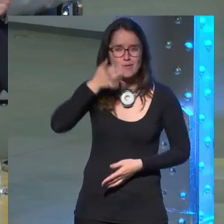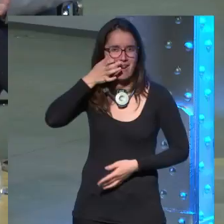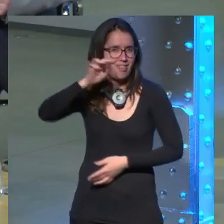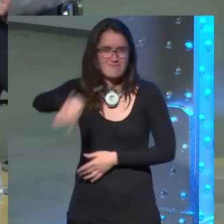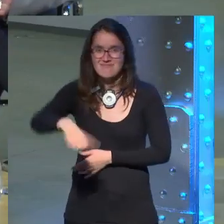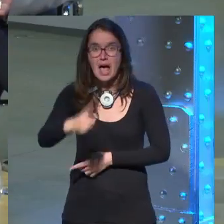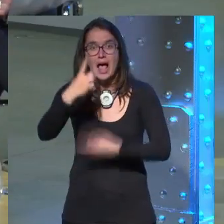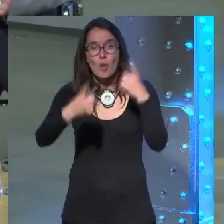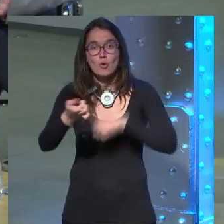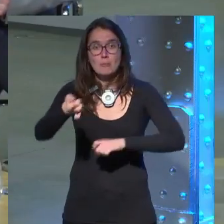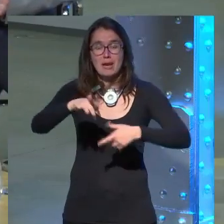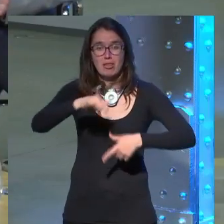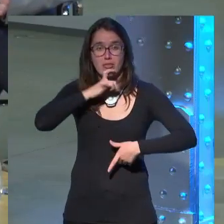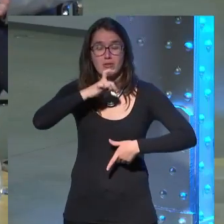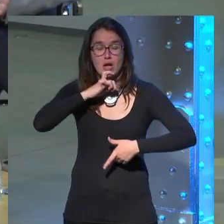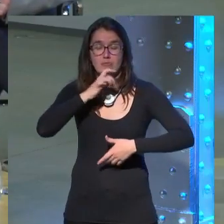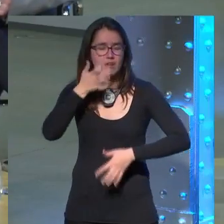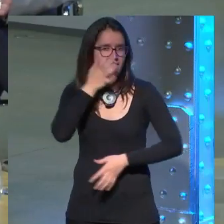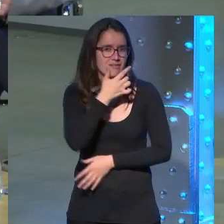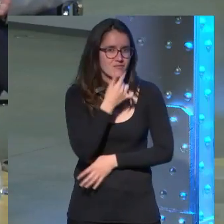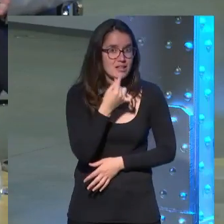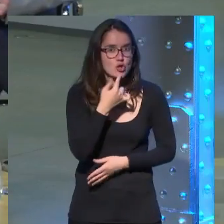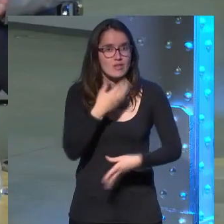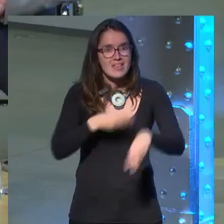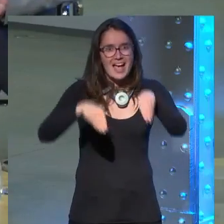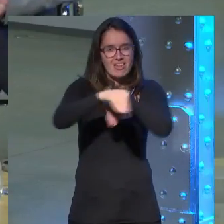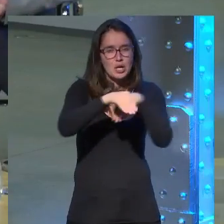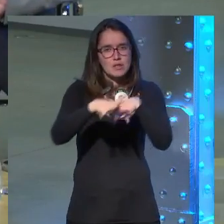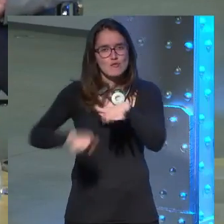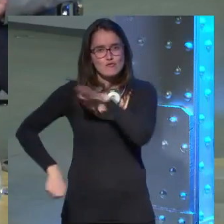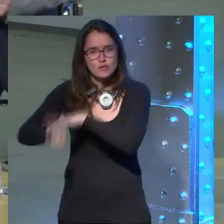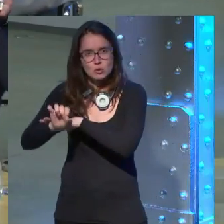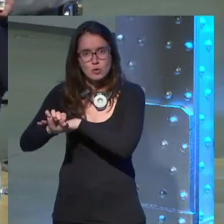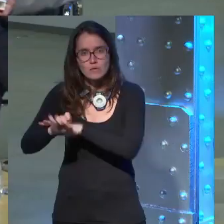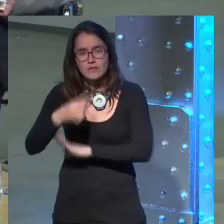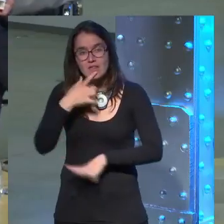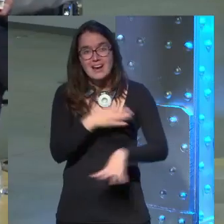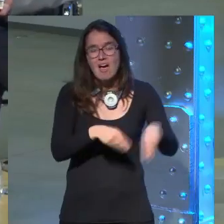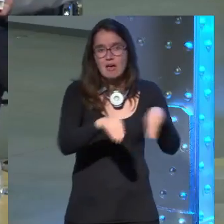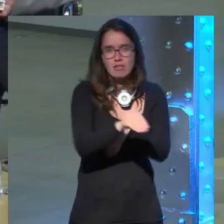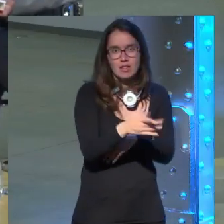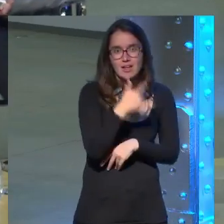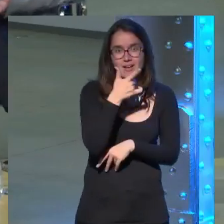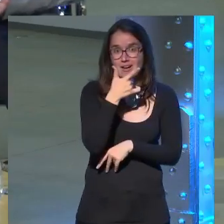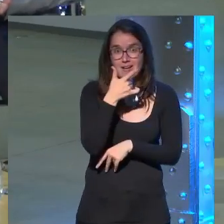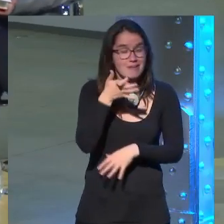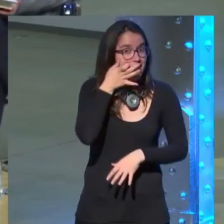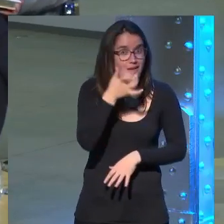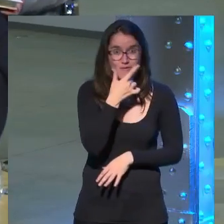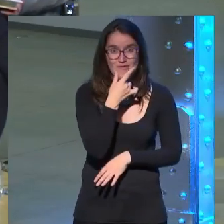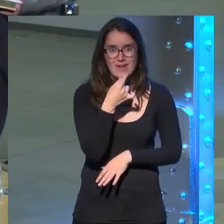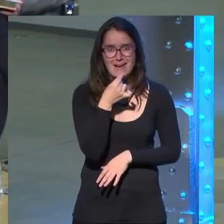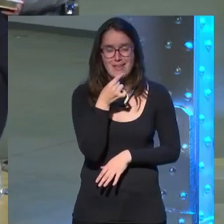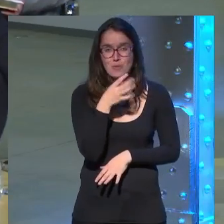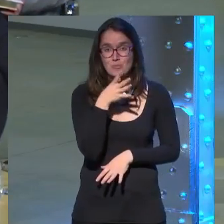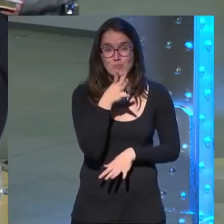seem simple, and they're not, and other problems that are more complex and are simple. And I was quoting chess and football. Chess